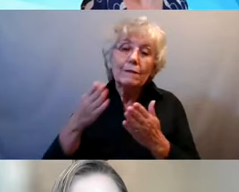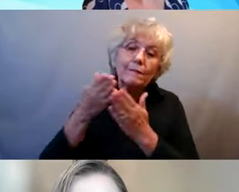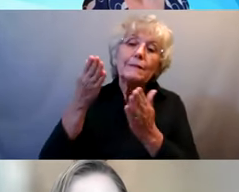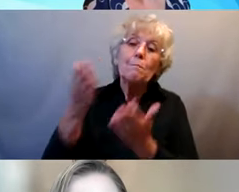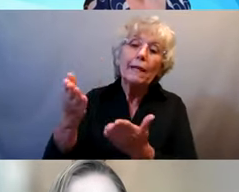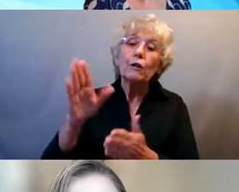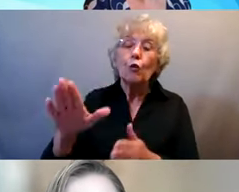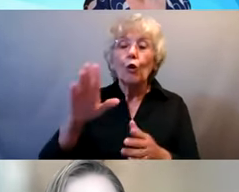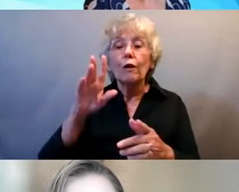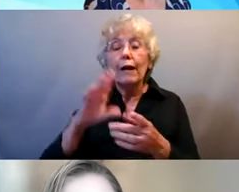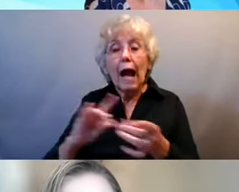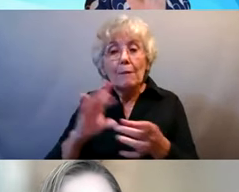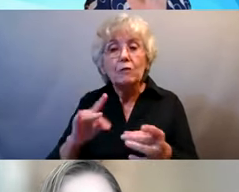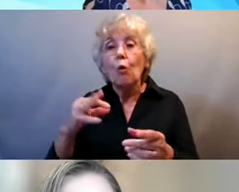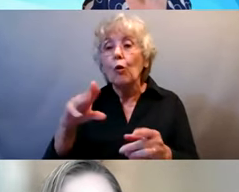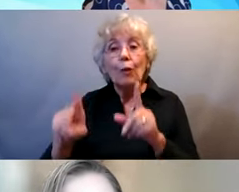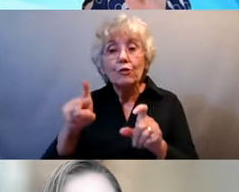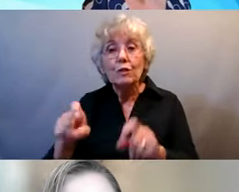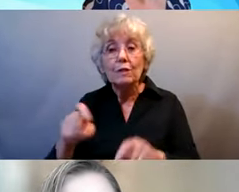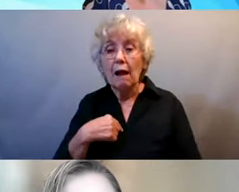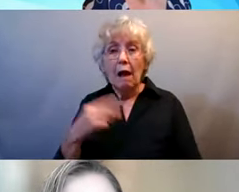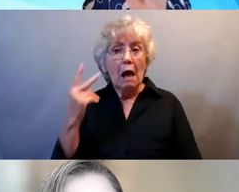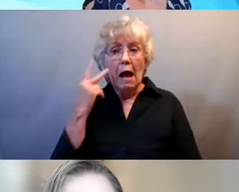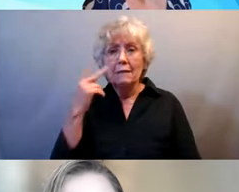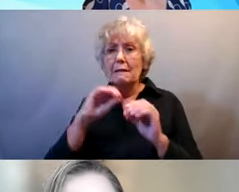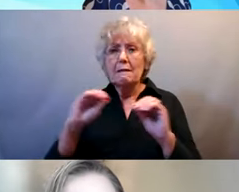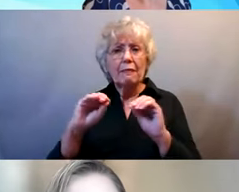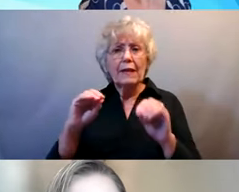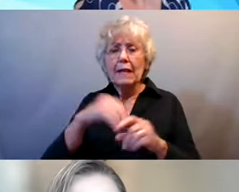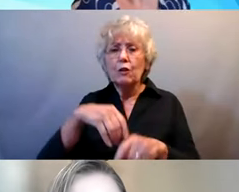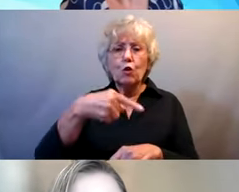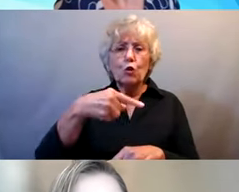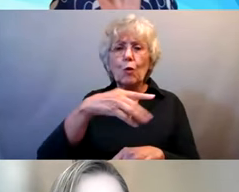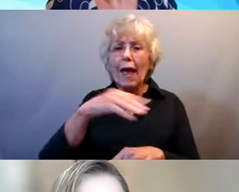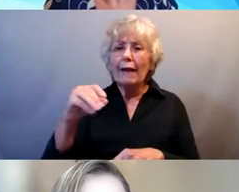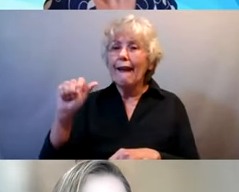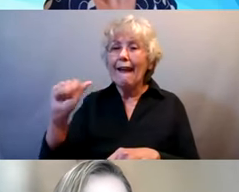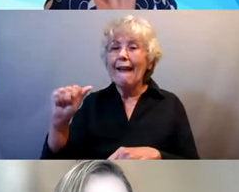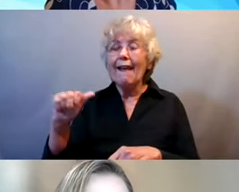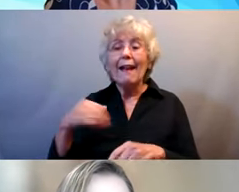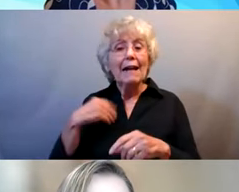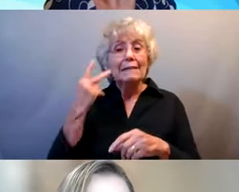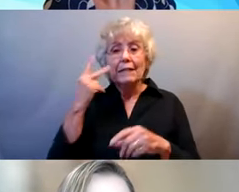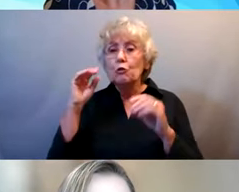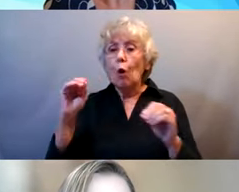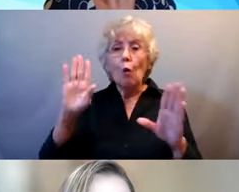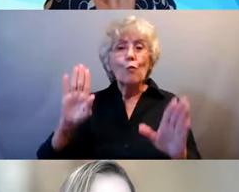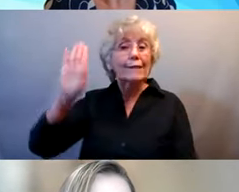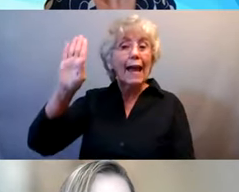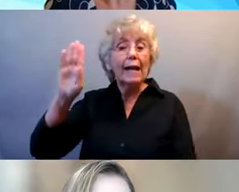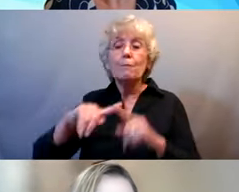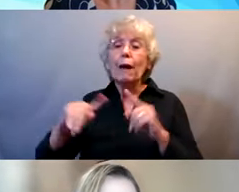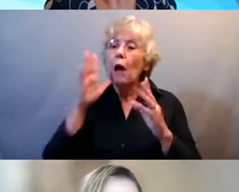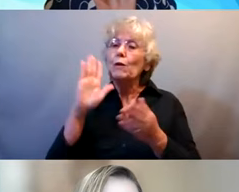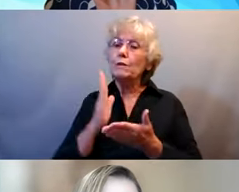I don't see anything in the Q&A and I don't see any raised hands, but I will pause and give folks just a few minutes